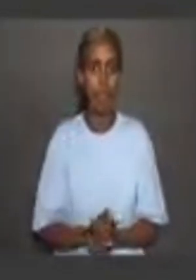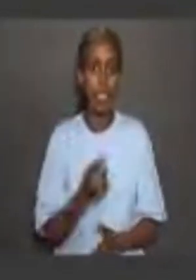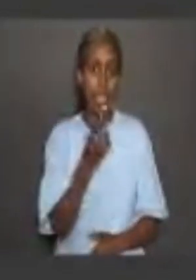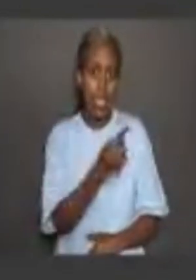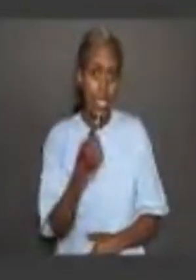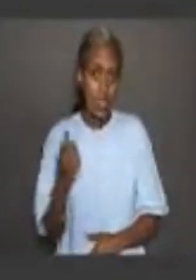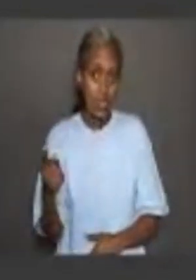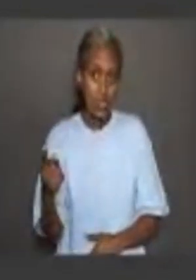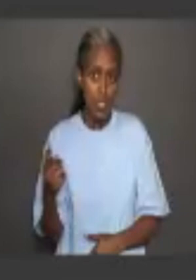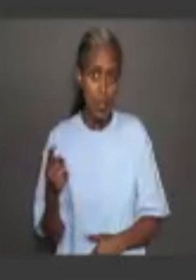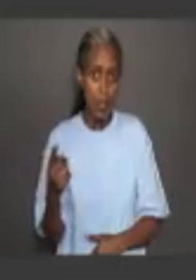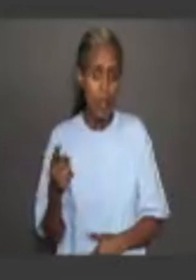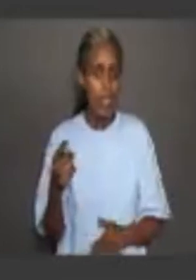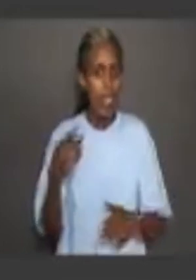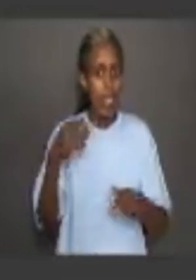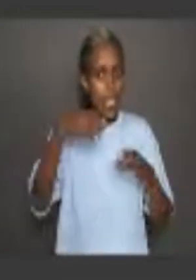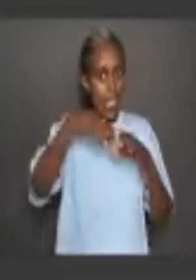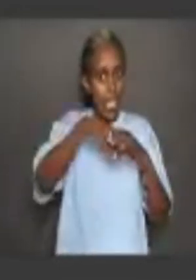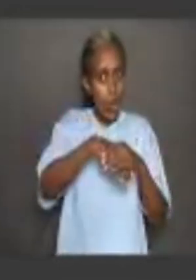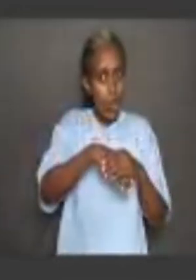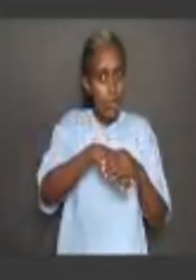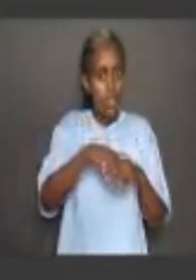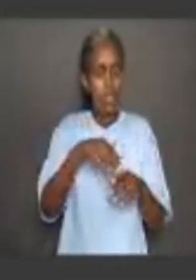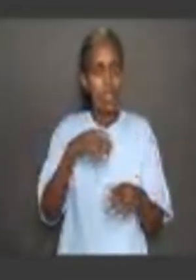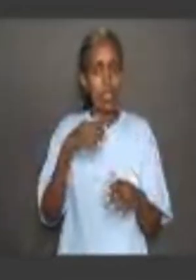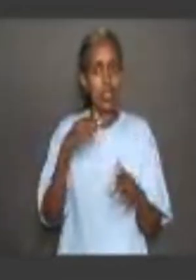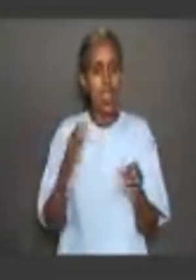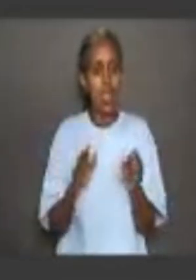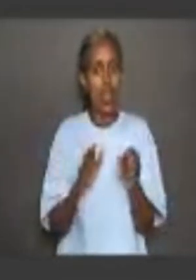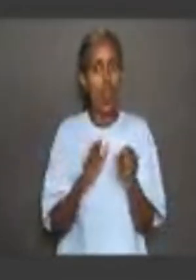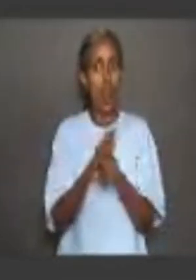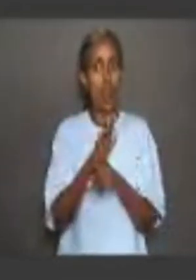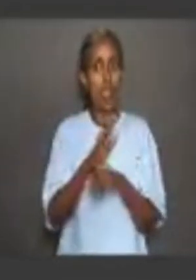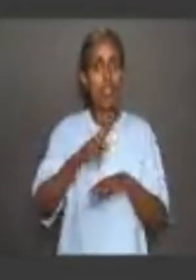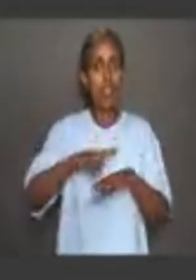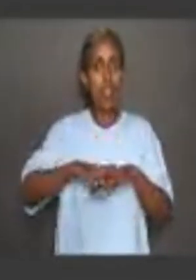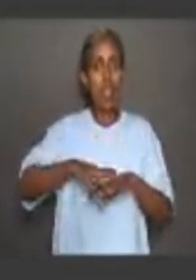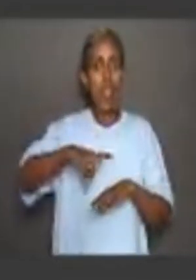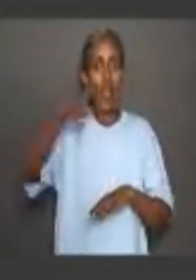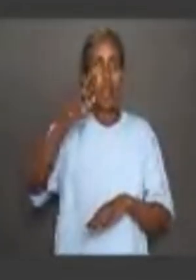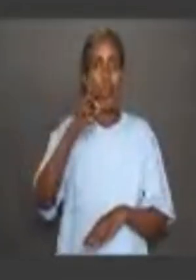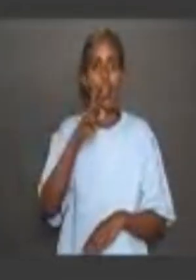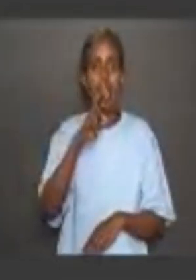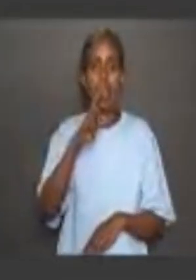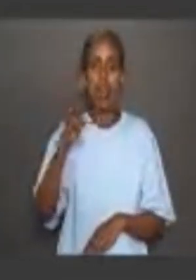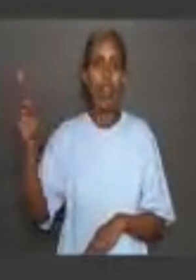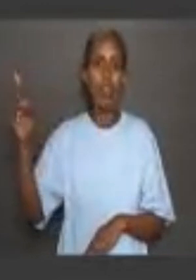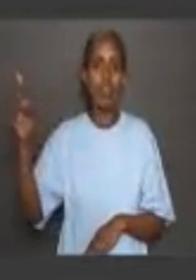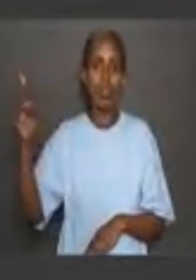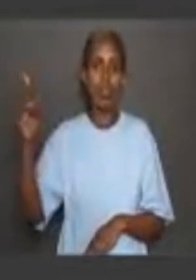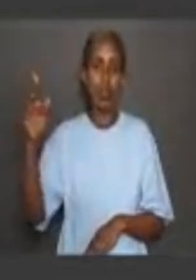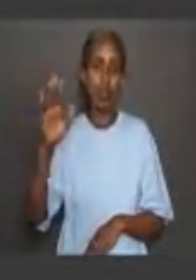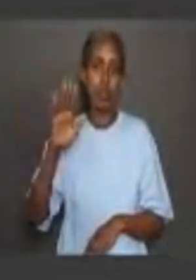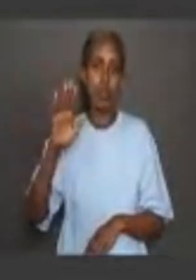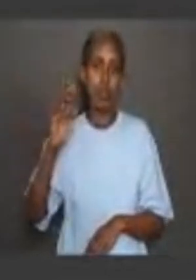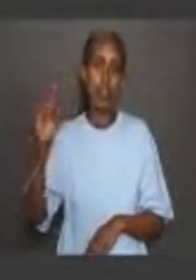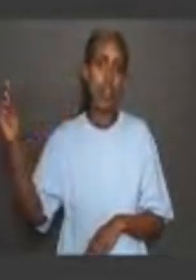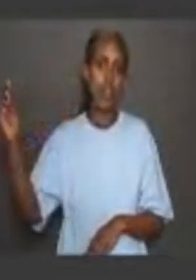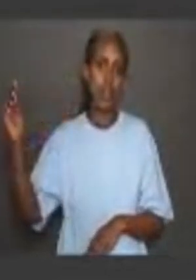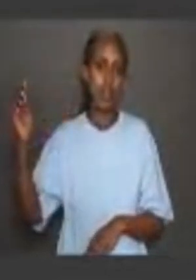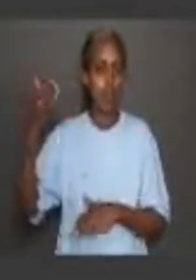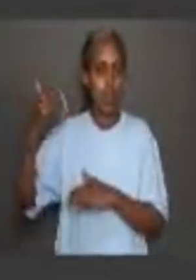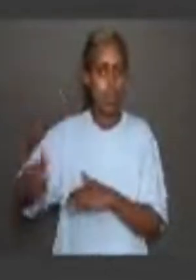Each of them includes the complete upper right quadrant of the coordinate